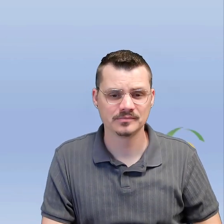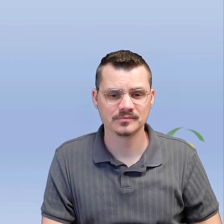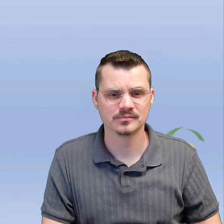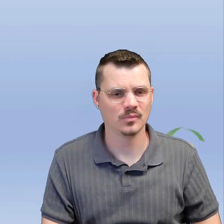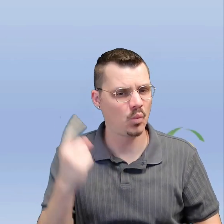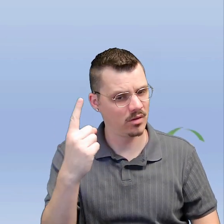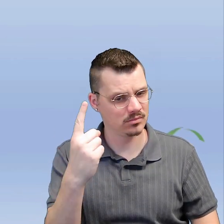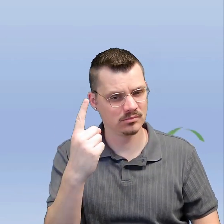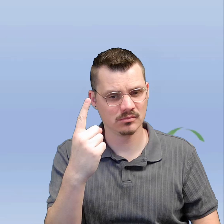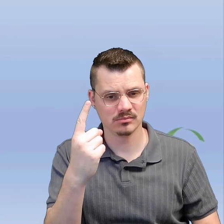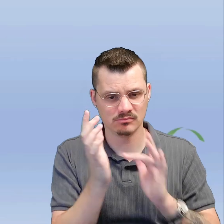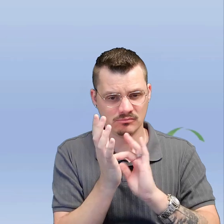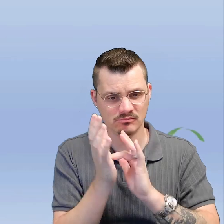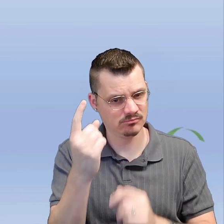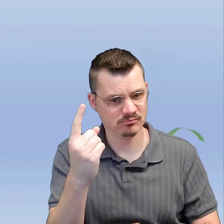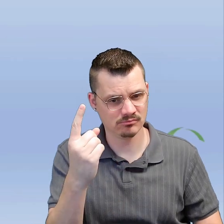One drug.